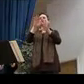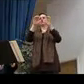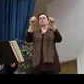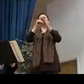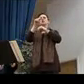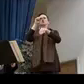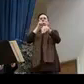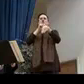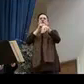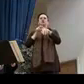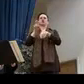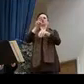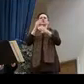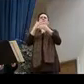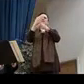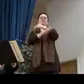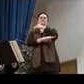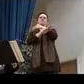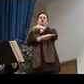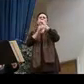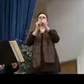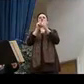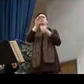Montana State University.